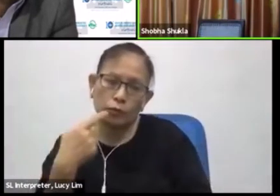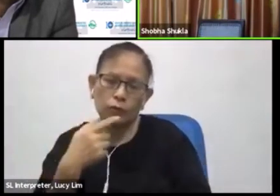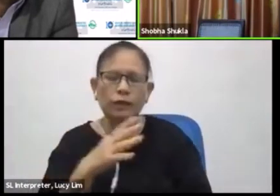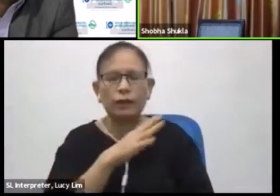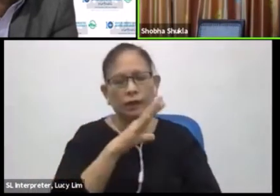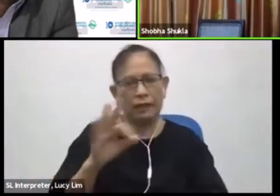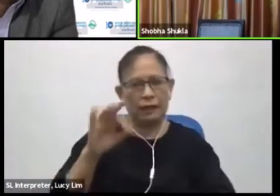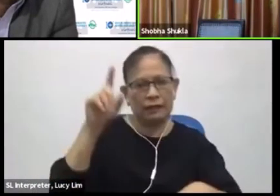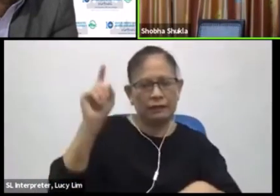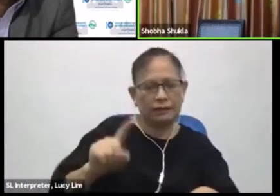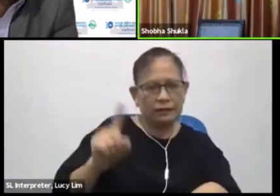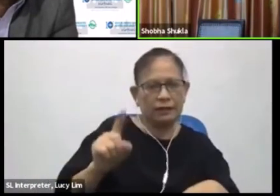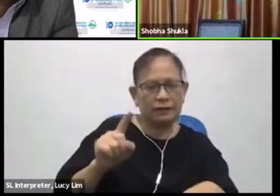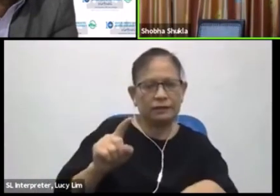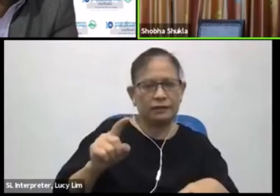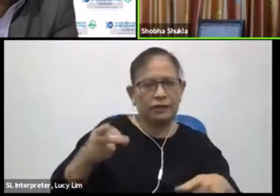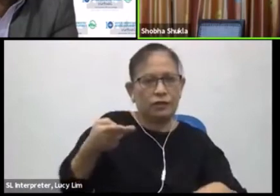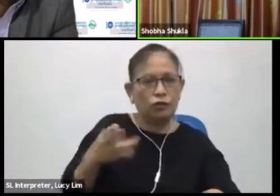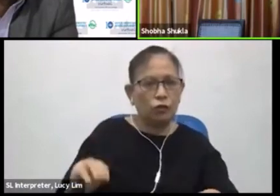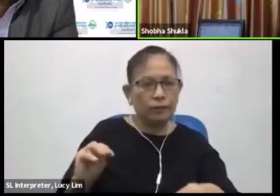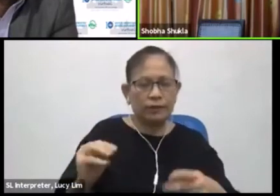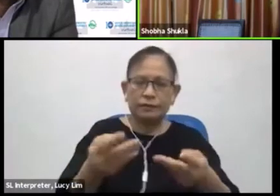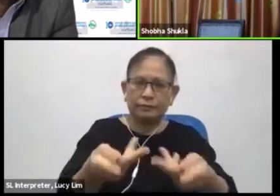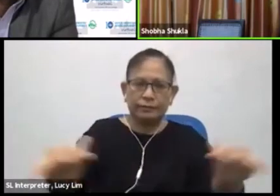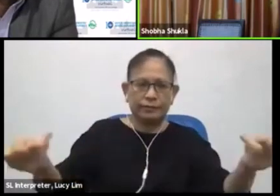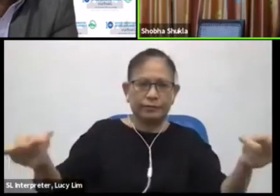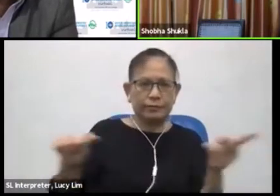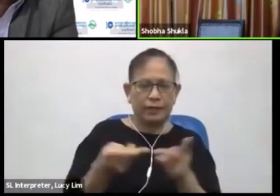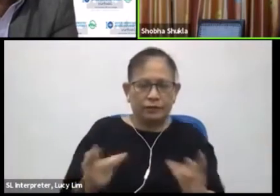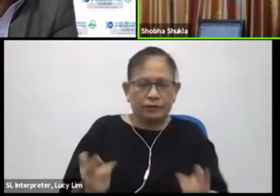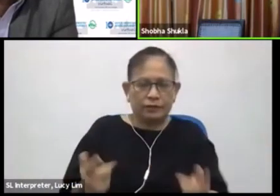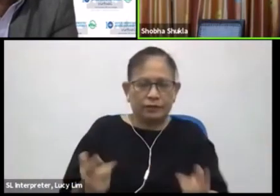and humane space to live in. So